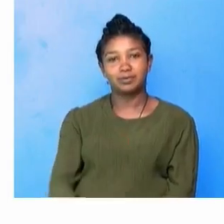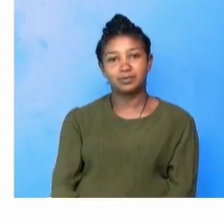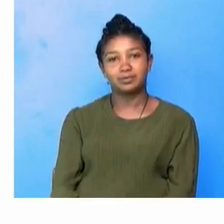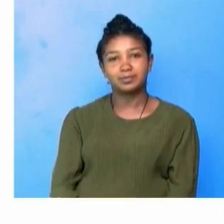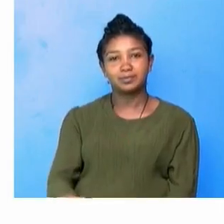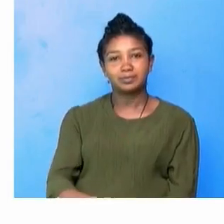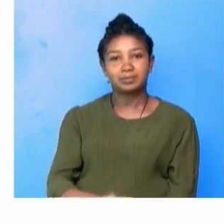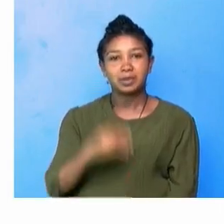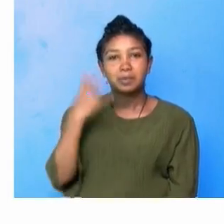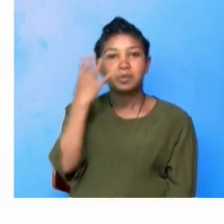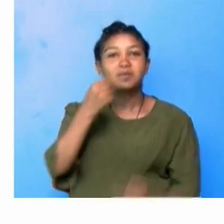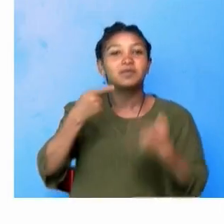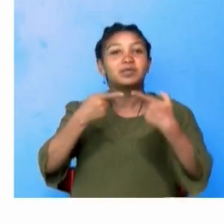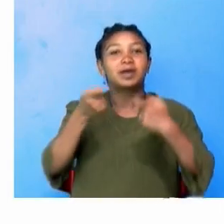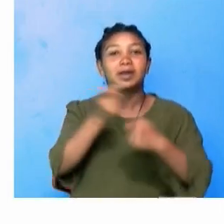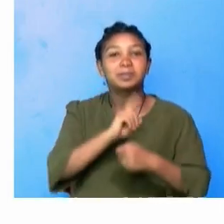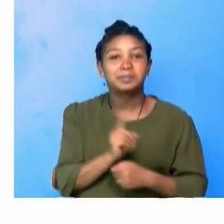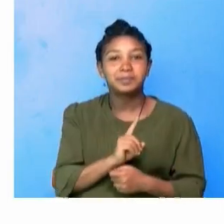beautiful,